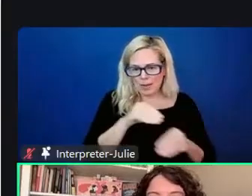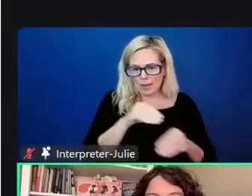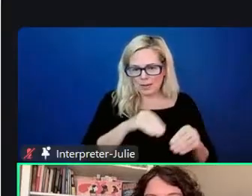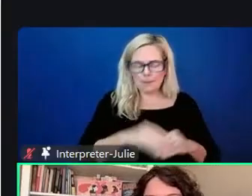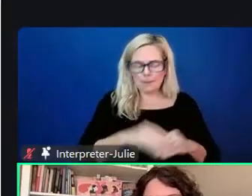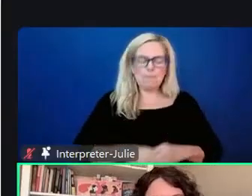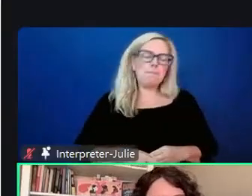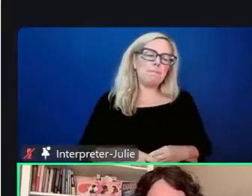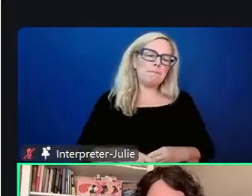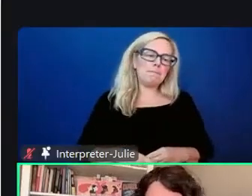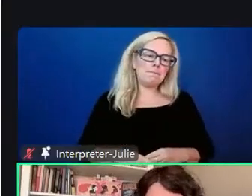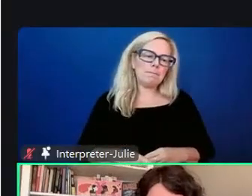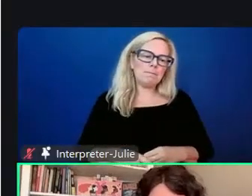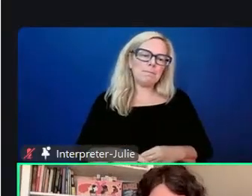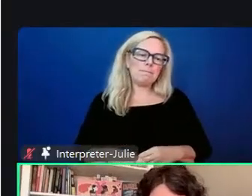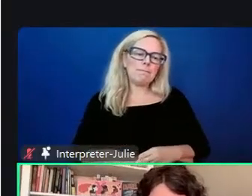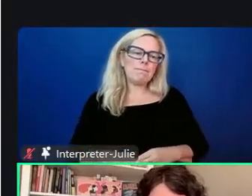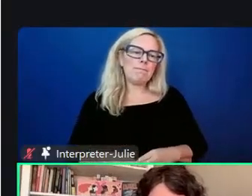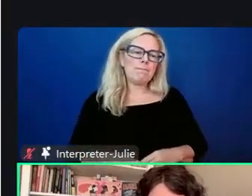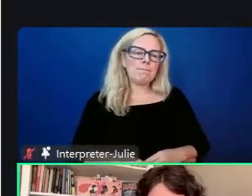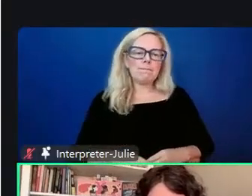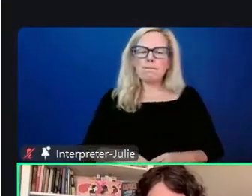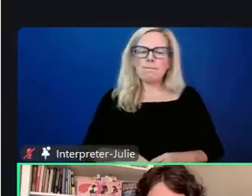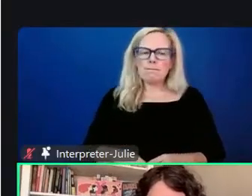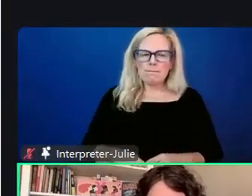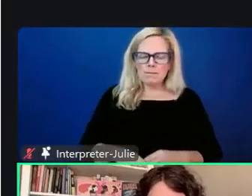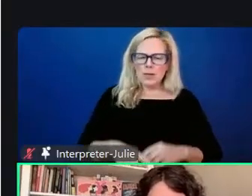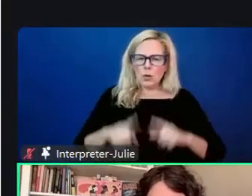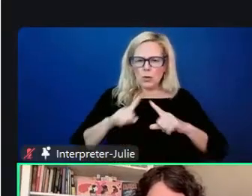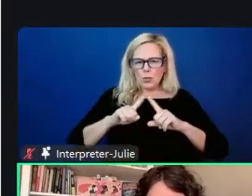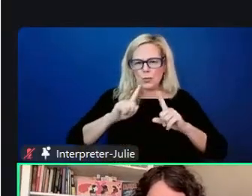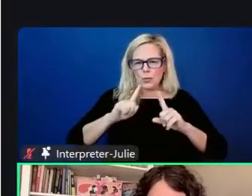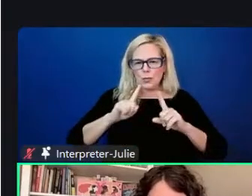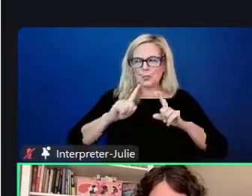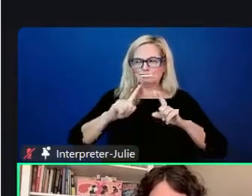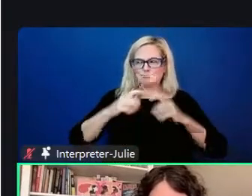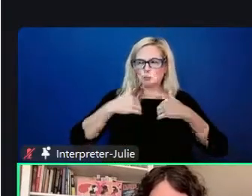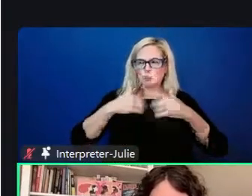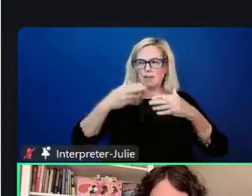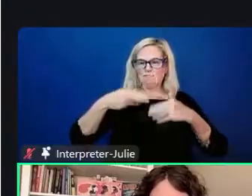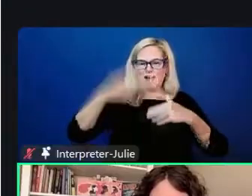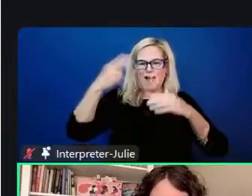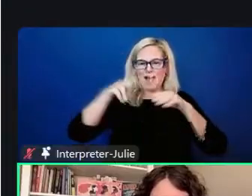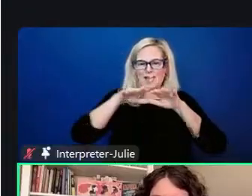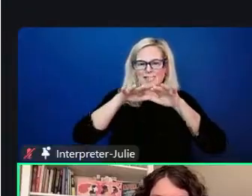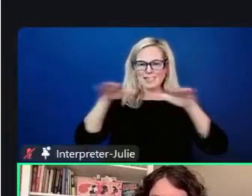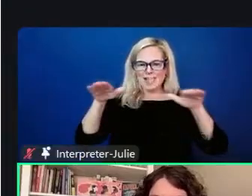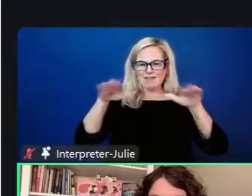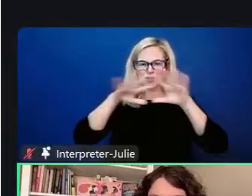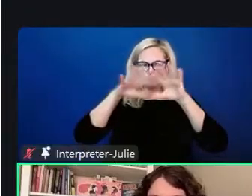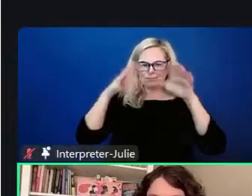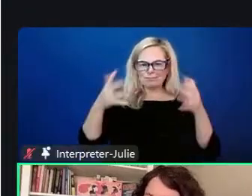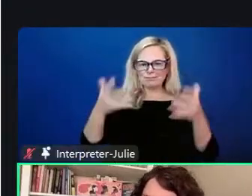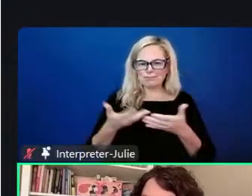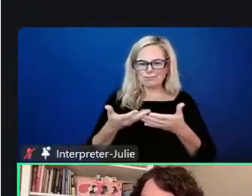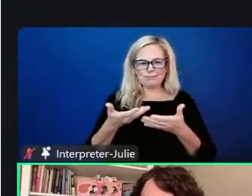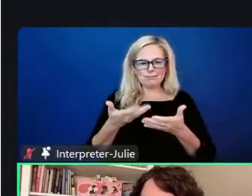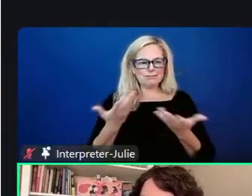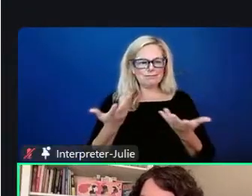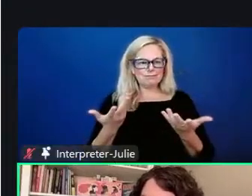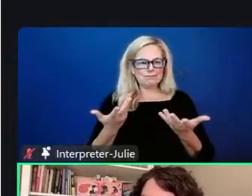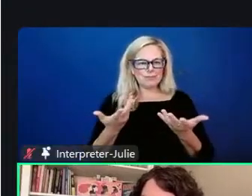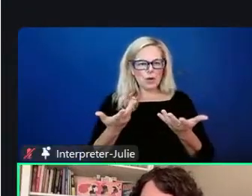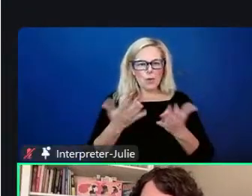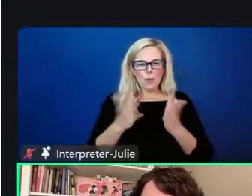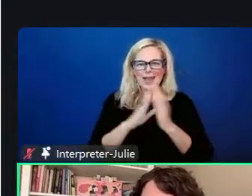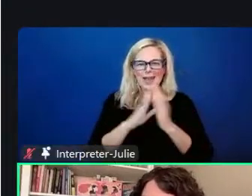So going through the results at just a high level, just to give kind of a teaser of this, when asked about interventions for acute low back